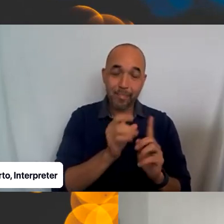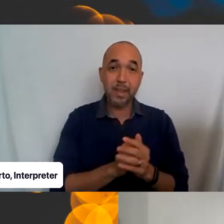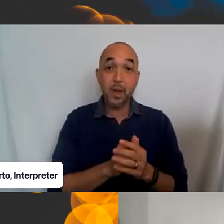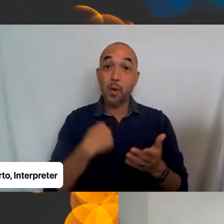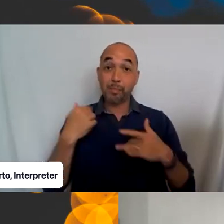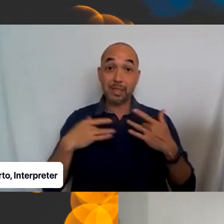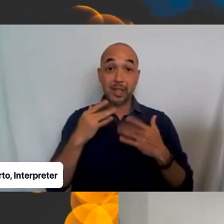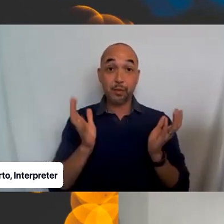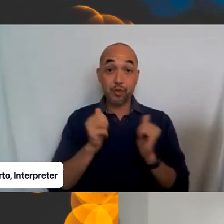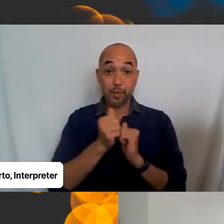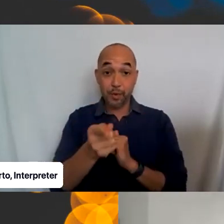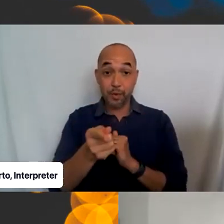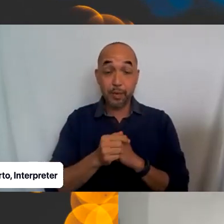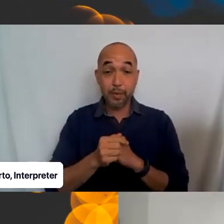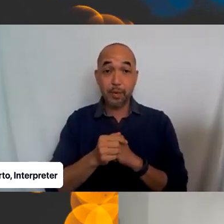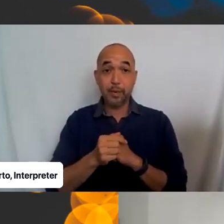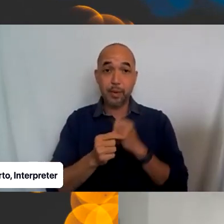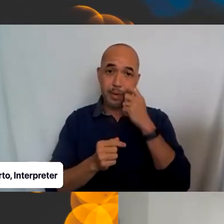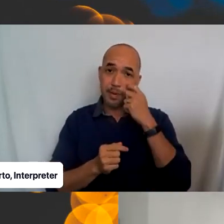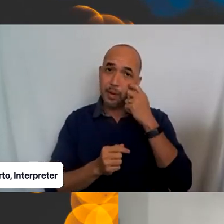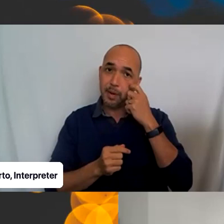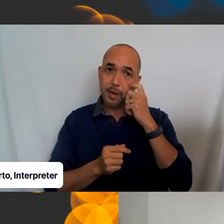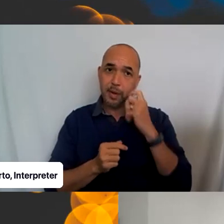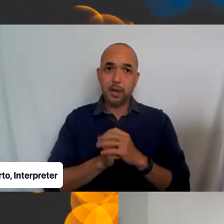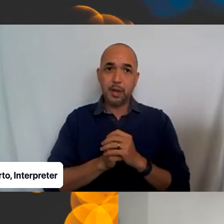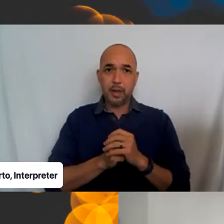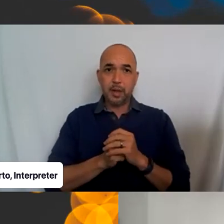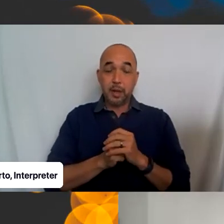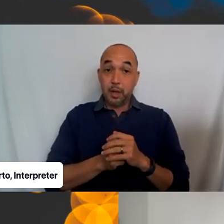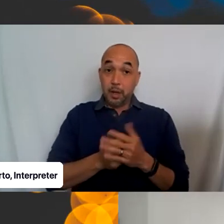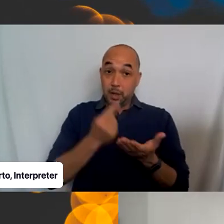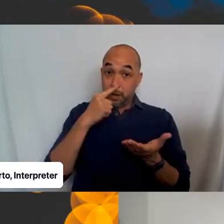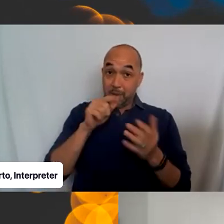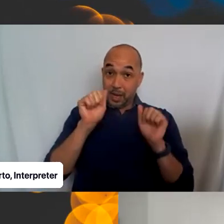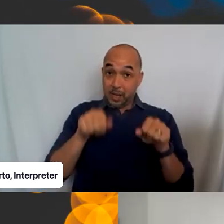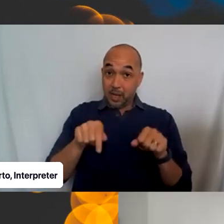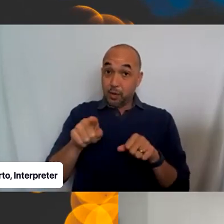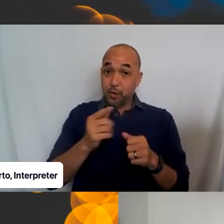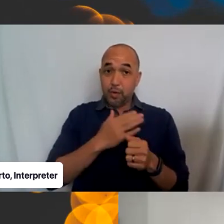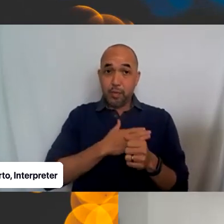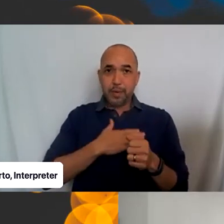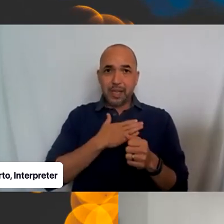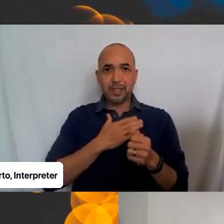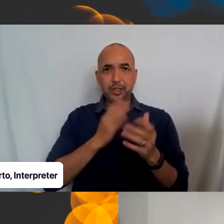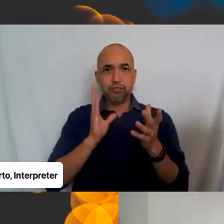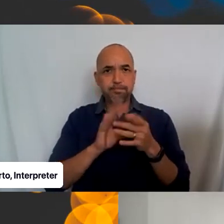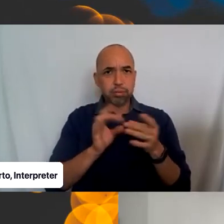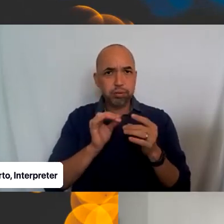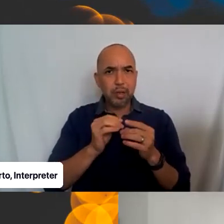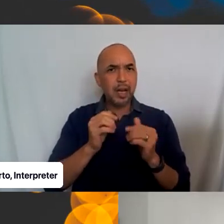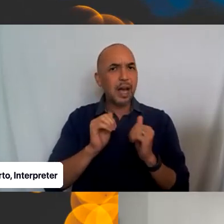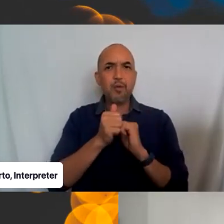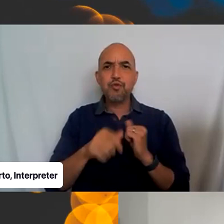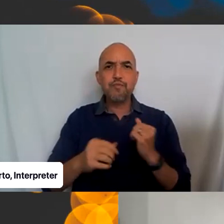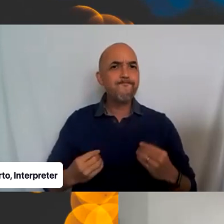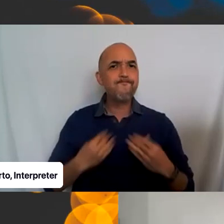thank you so much for being here. Can you start off by telling us a bit about what inspired you to write this